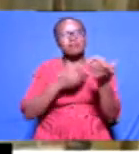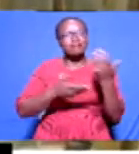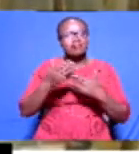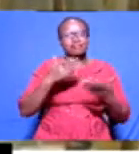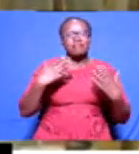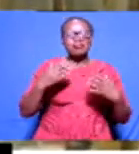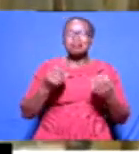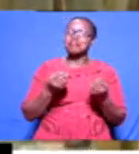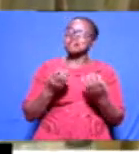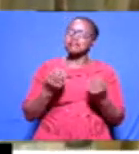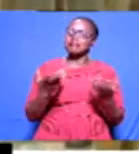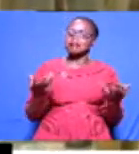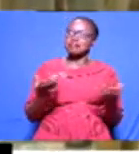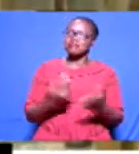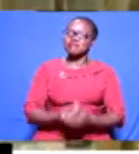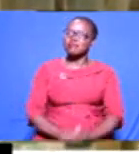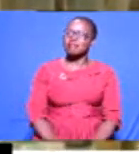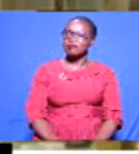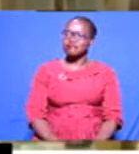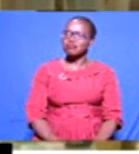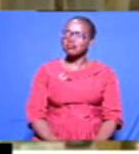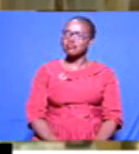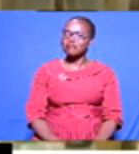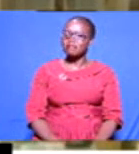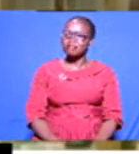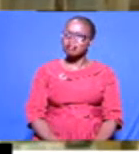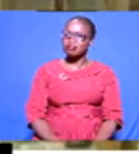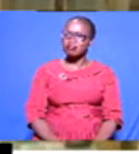Edition, I'm Ben Troenjue.